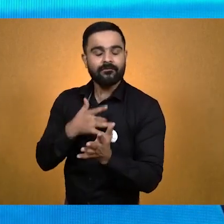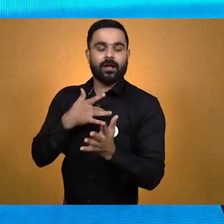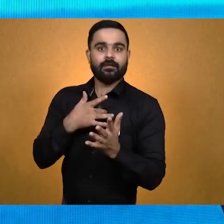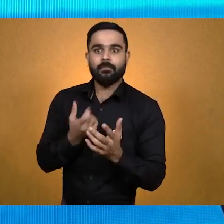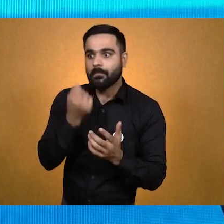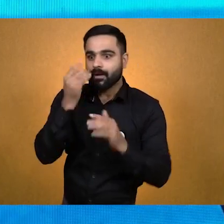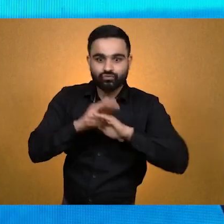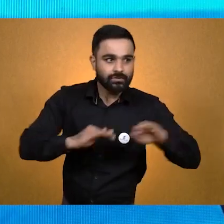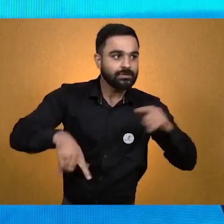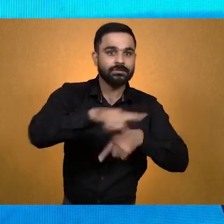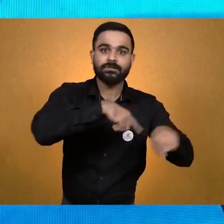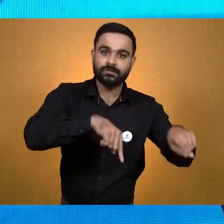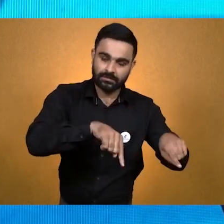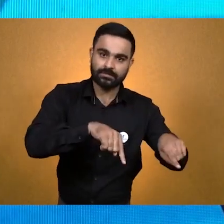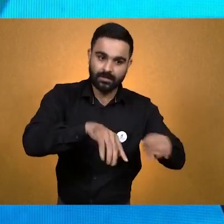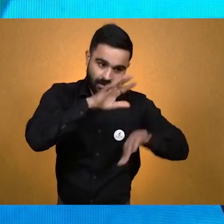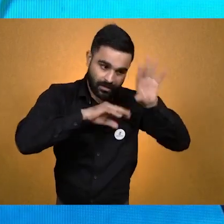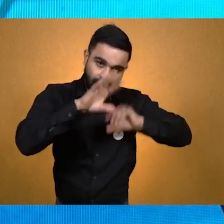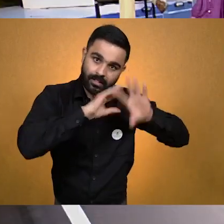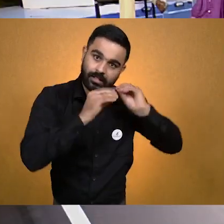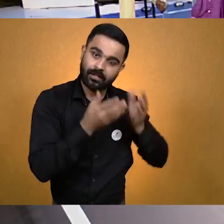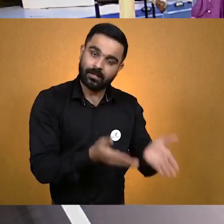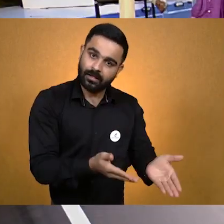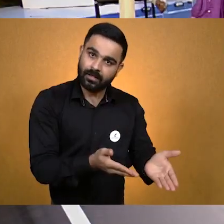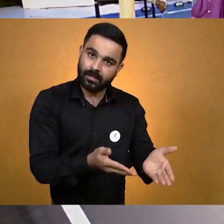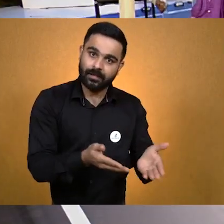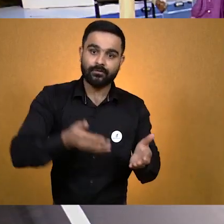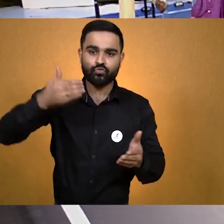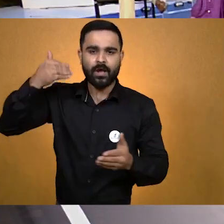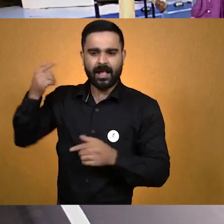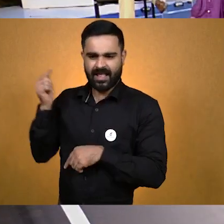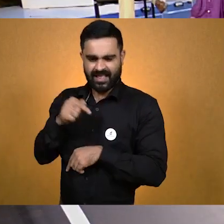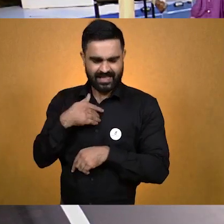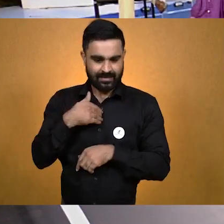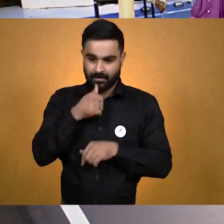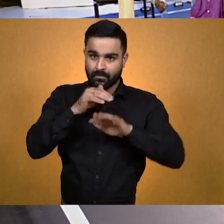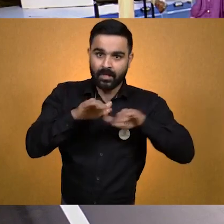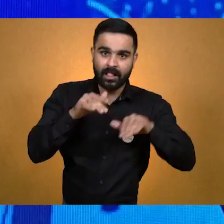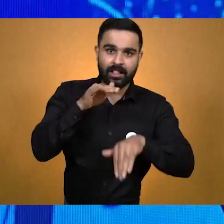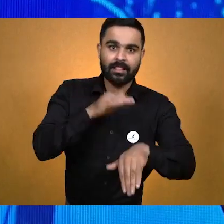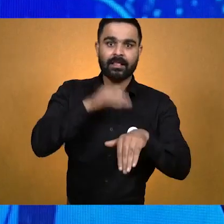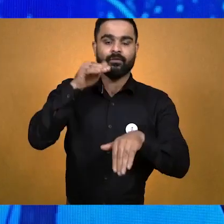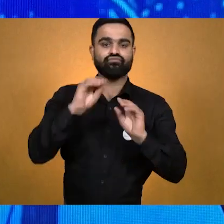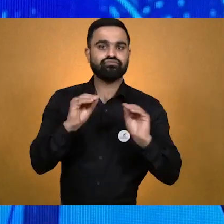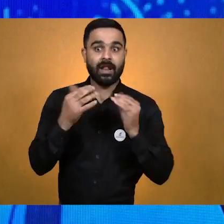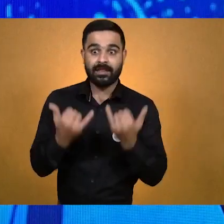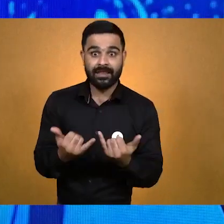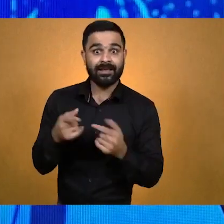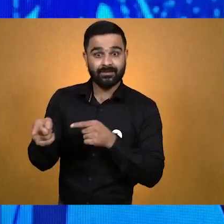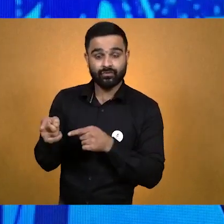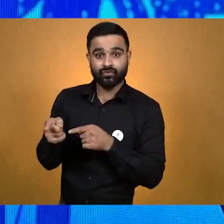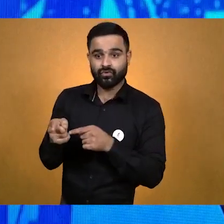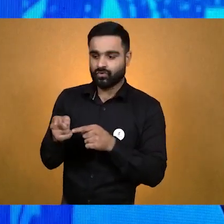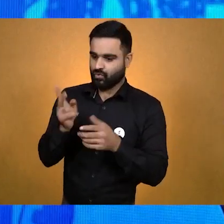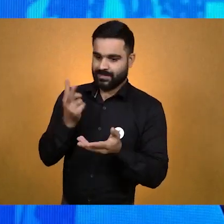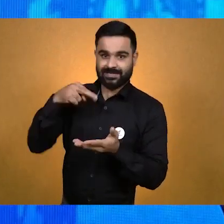of kids are learning here. Earlier when they came, they hardly could get into water. But now that they are